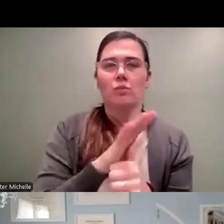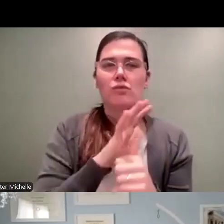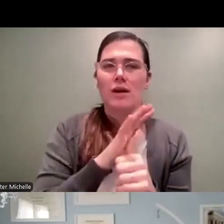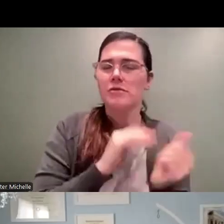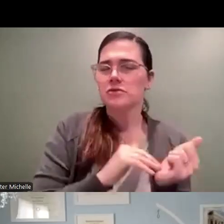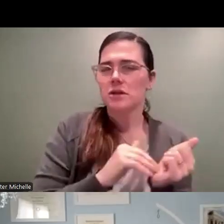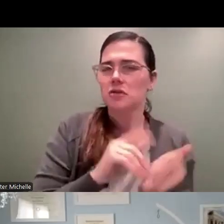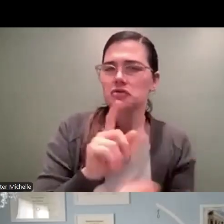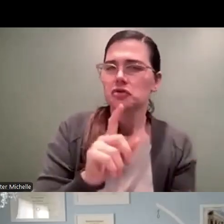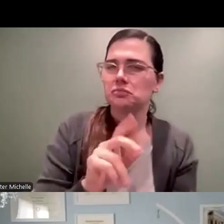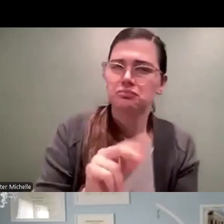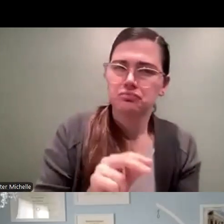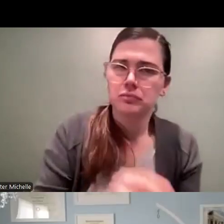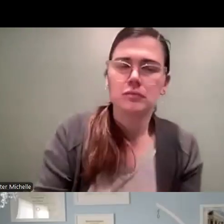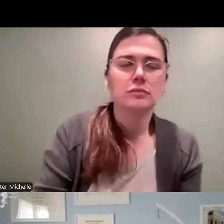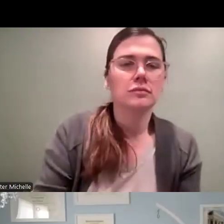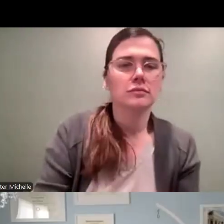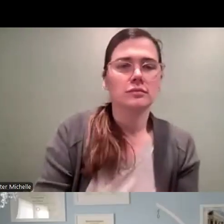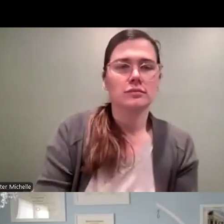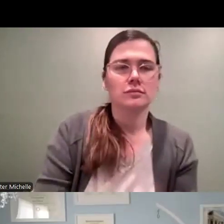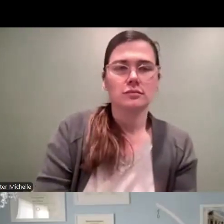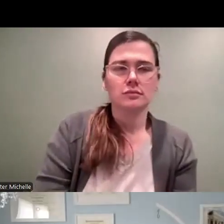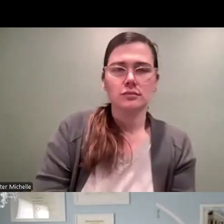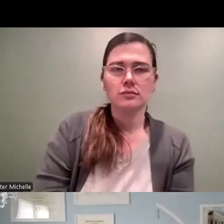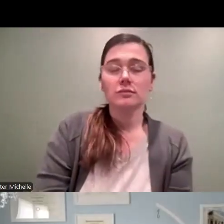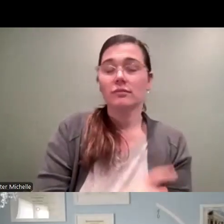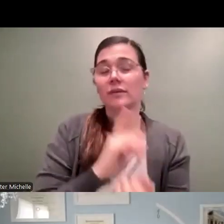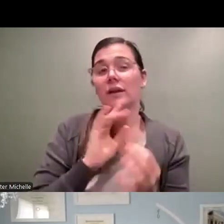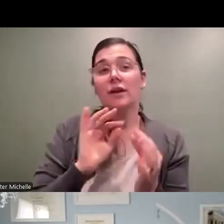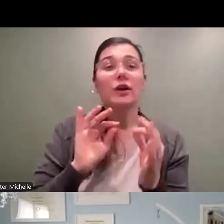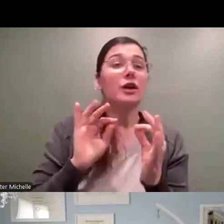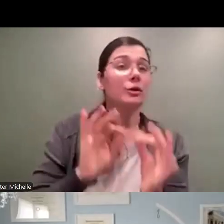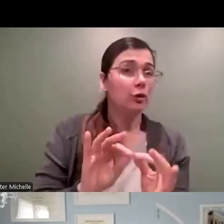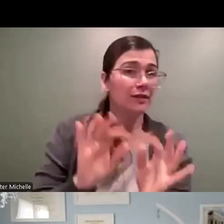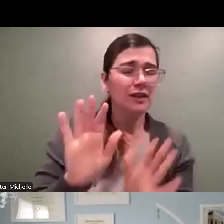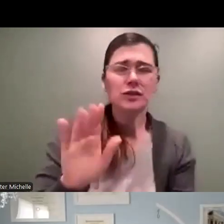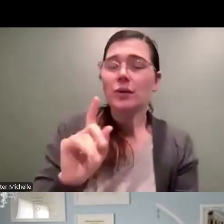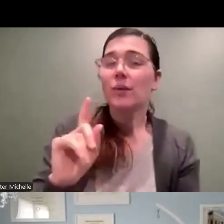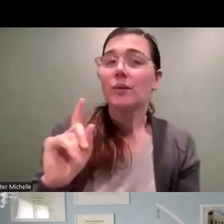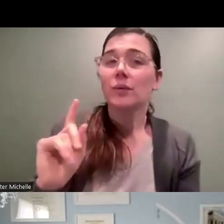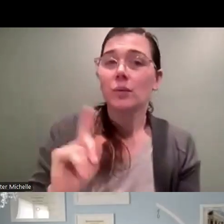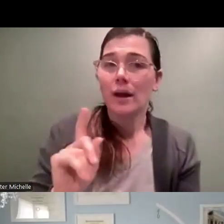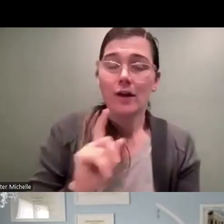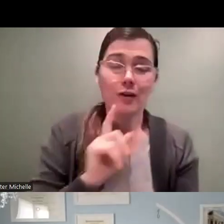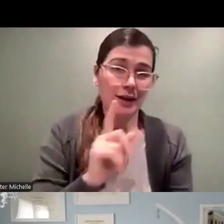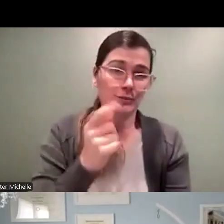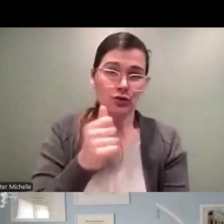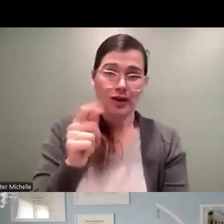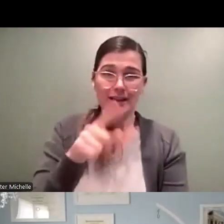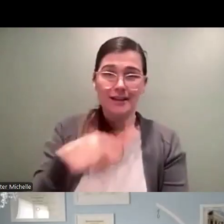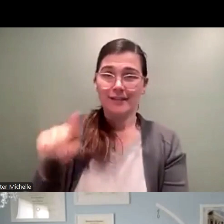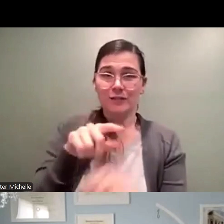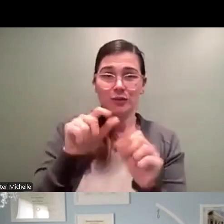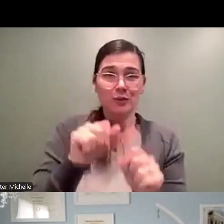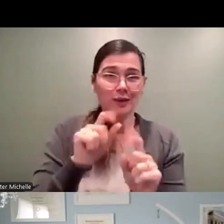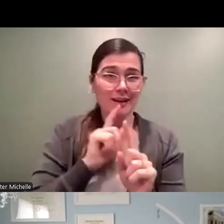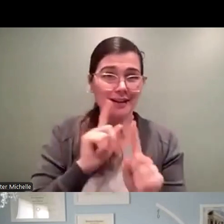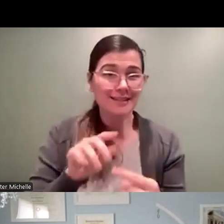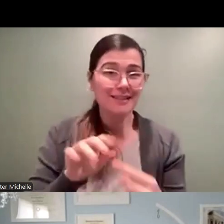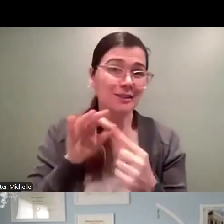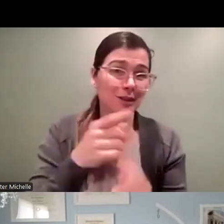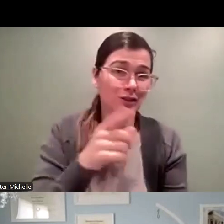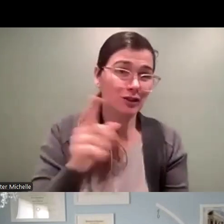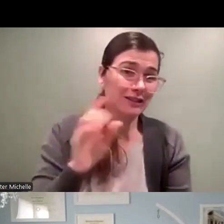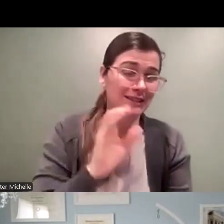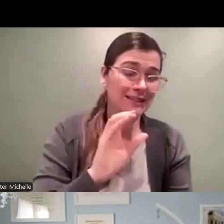okay. Perfect. So this is a great question, and I'm sure that any of you can answer it, especially being at CCHP for many of